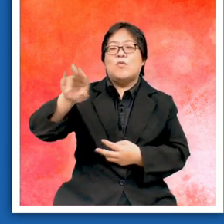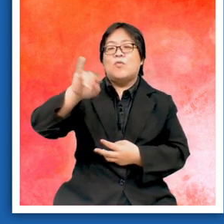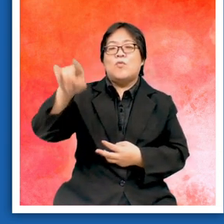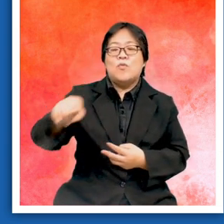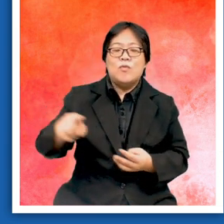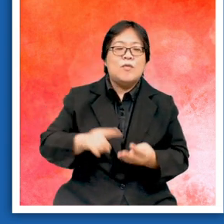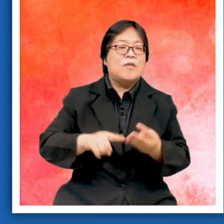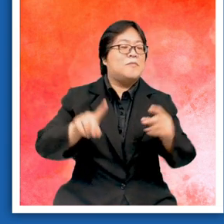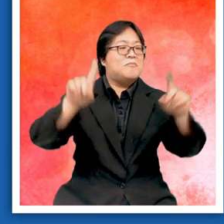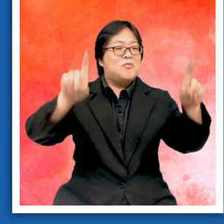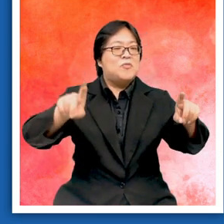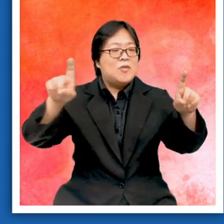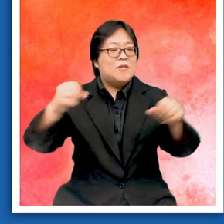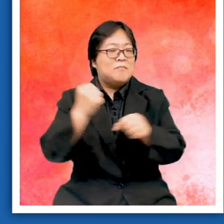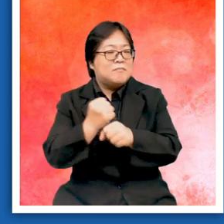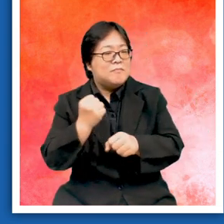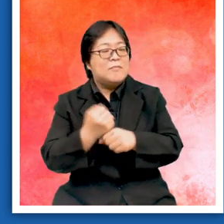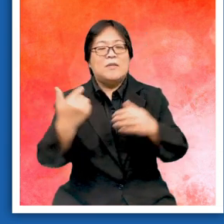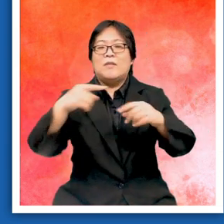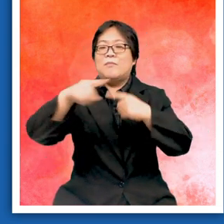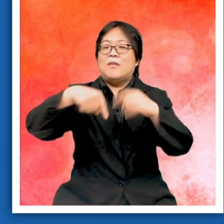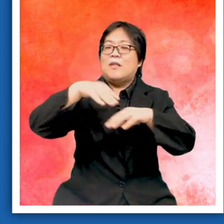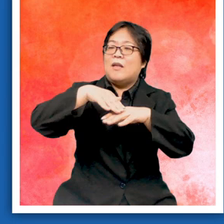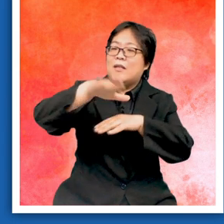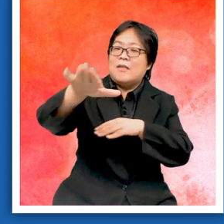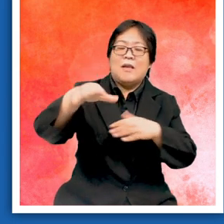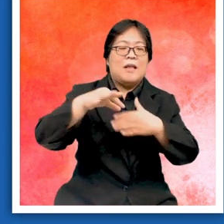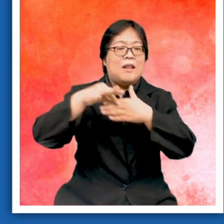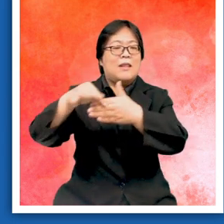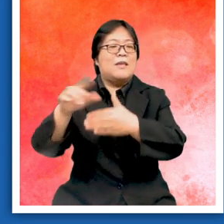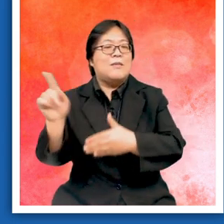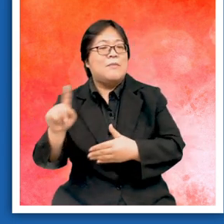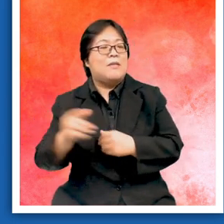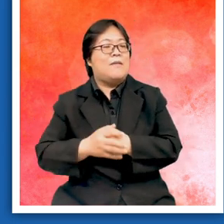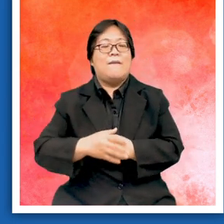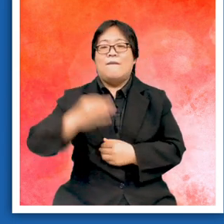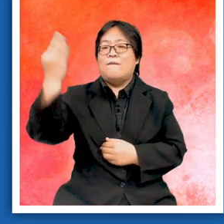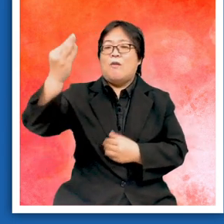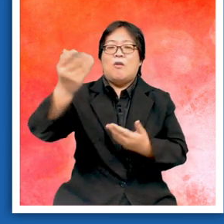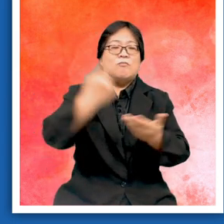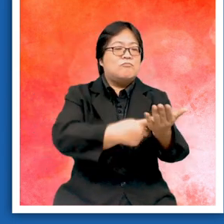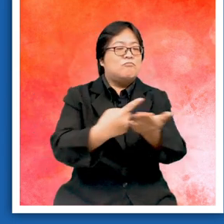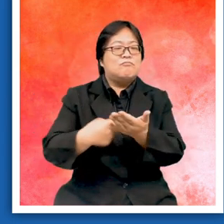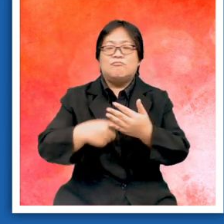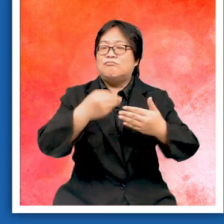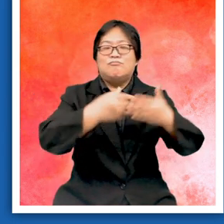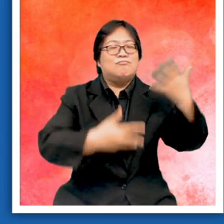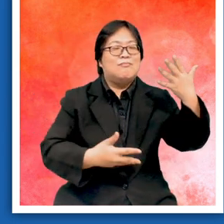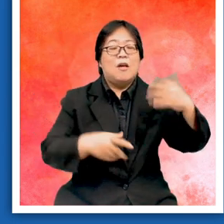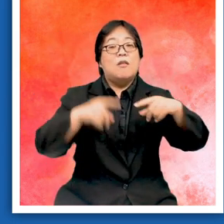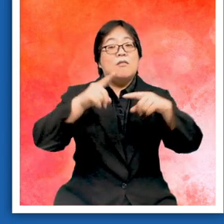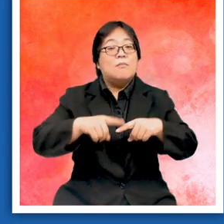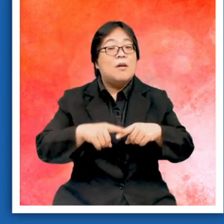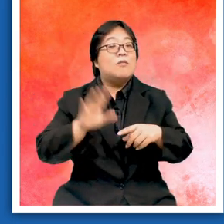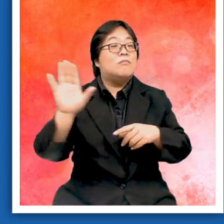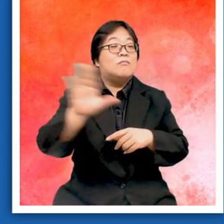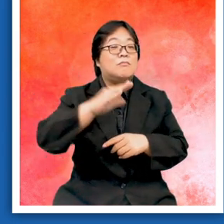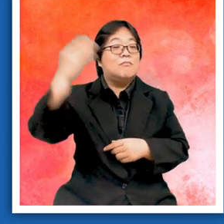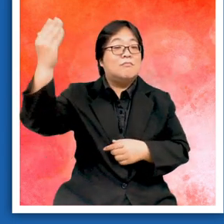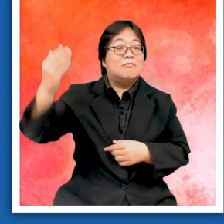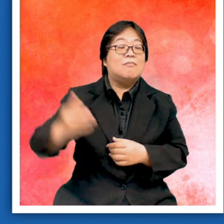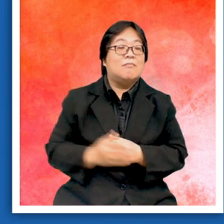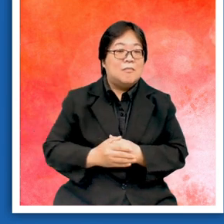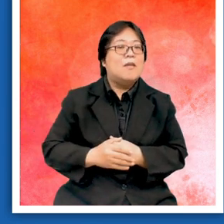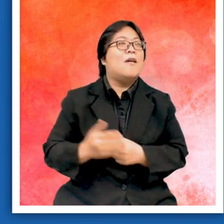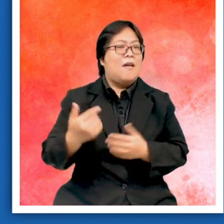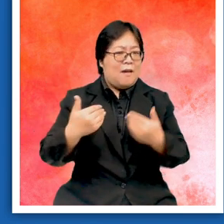assignments questions, assignment submissions link, forum to discussion, and etc. Depending on course instructor, you may